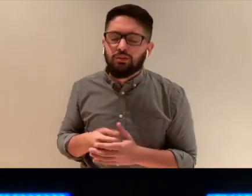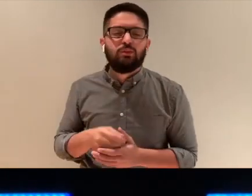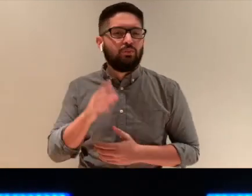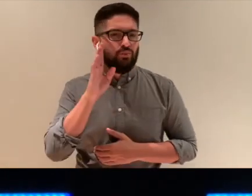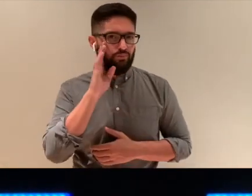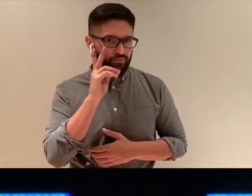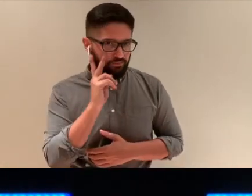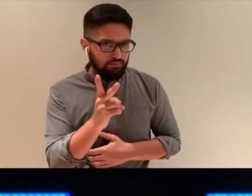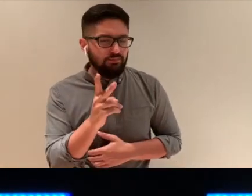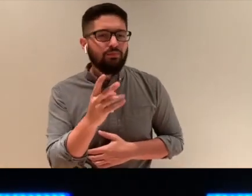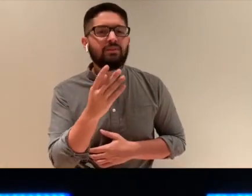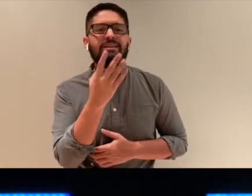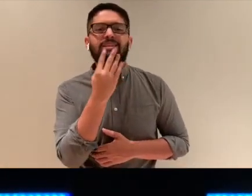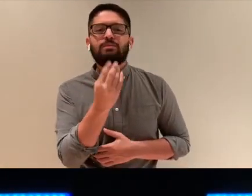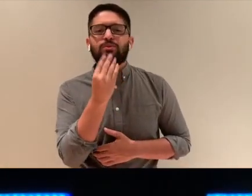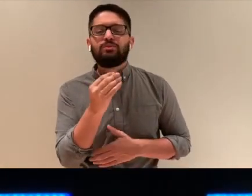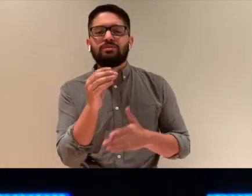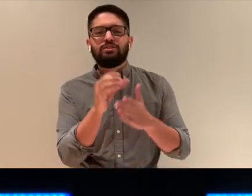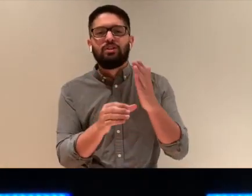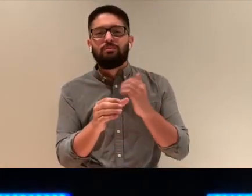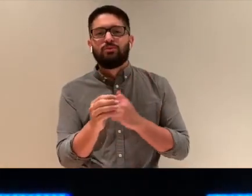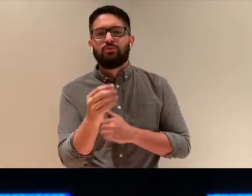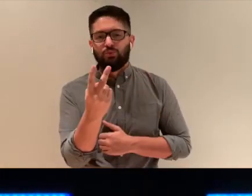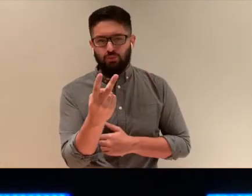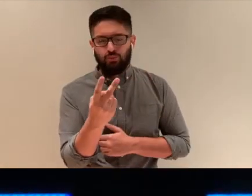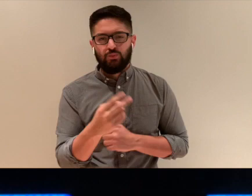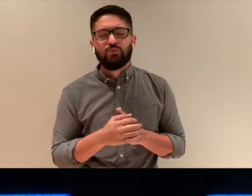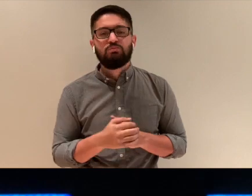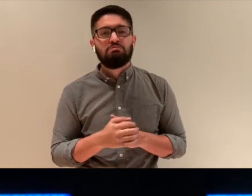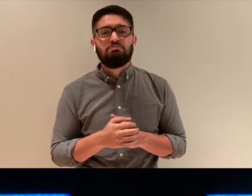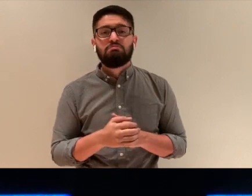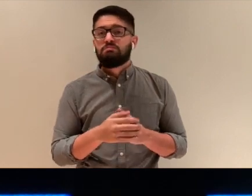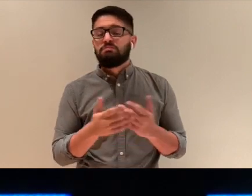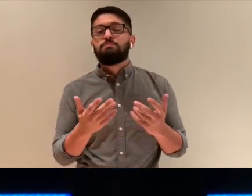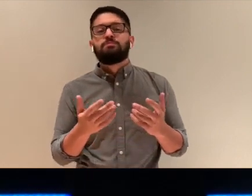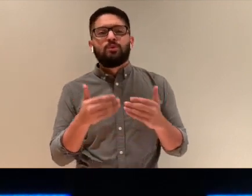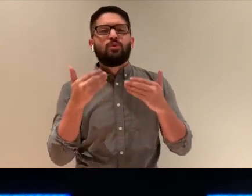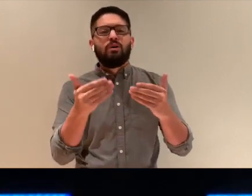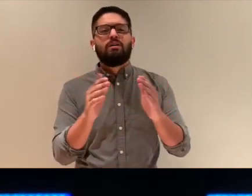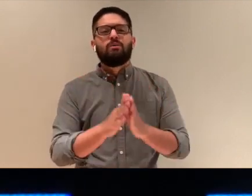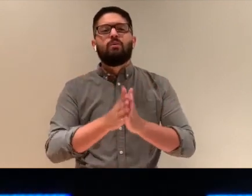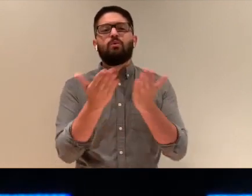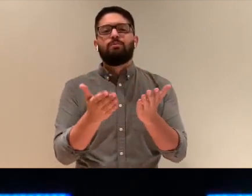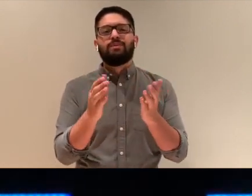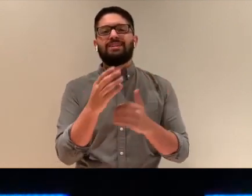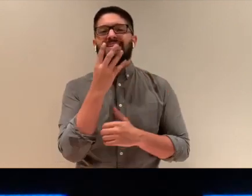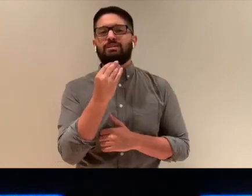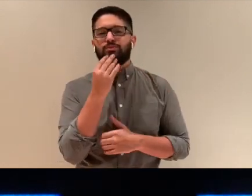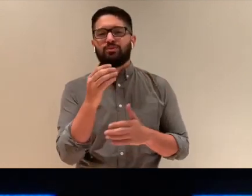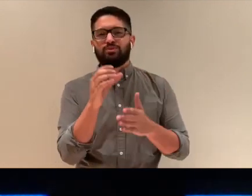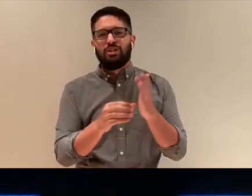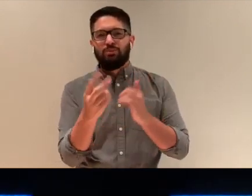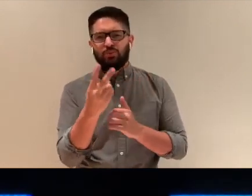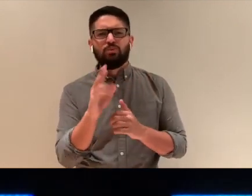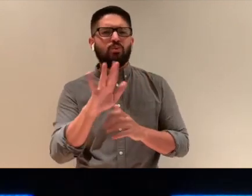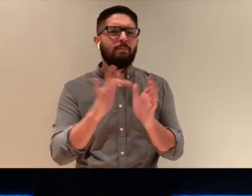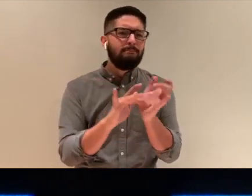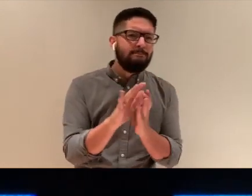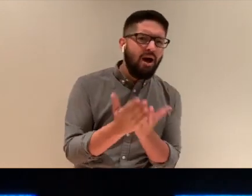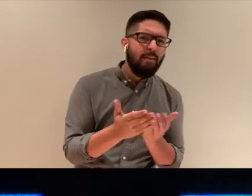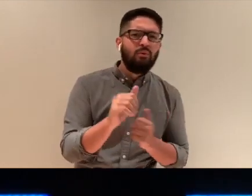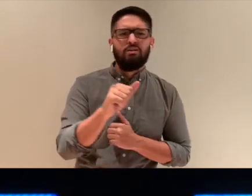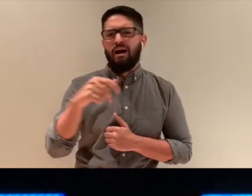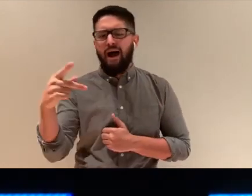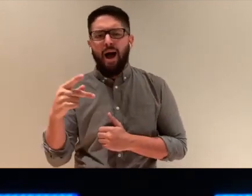thing?" Well, we're going to find out from Hebrews chapter 2, right? So wherever you're at, go ahead and turn to Hebrews chapter 2 in